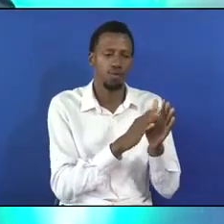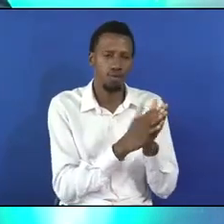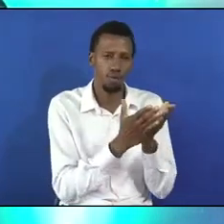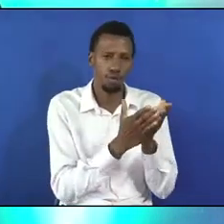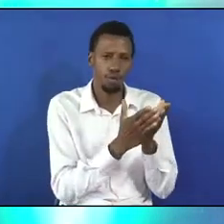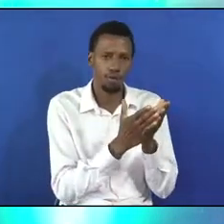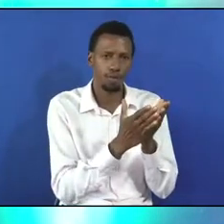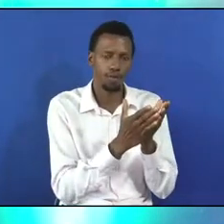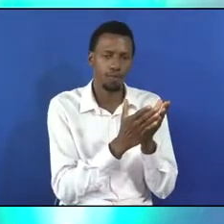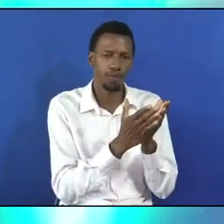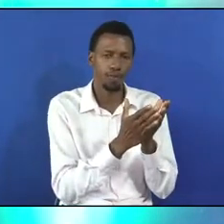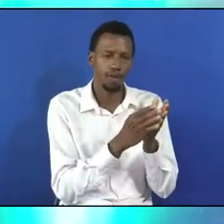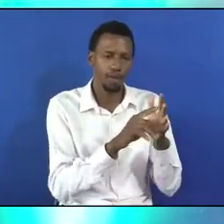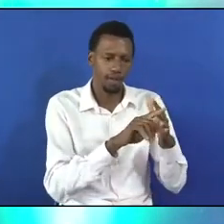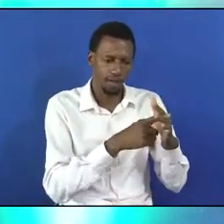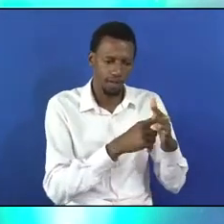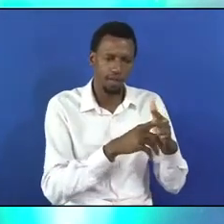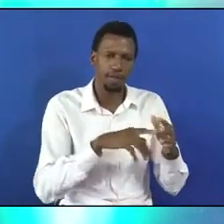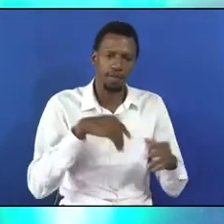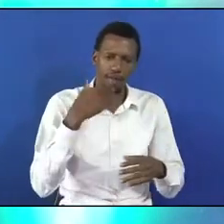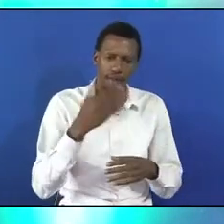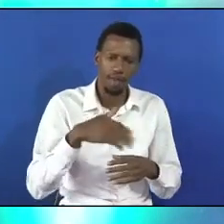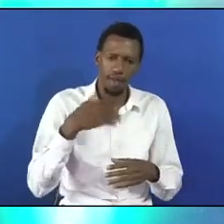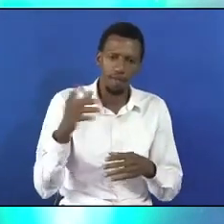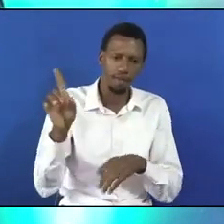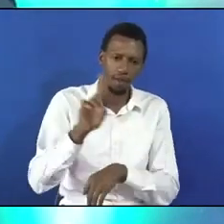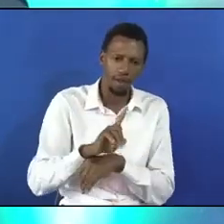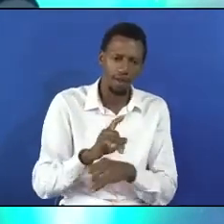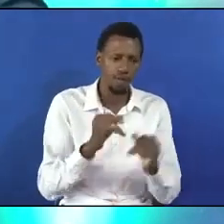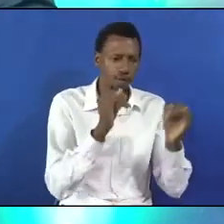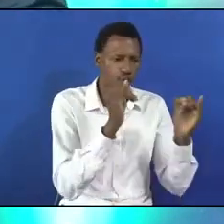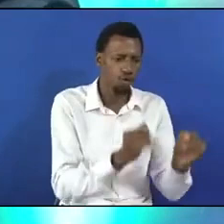each and every day it has new insights.